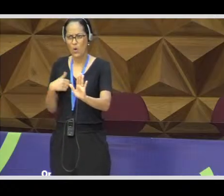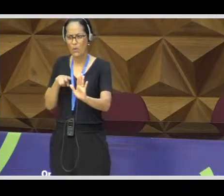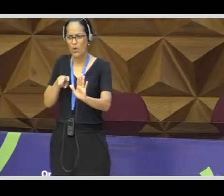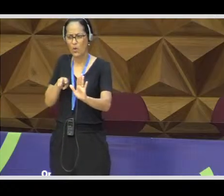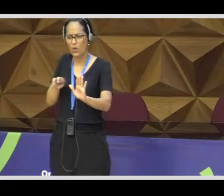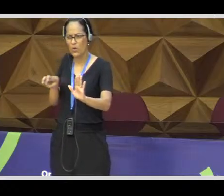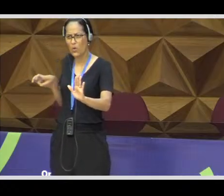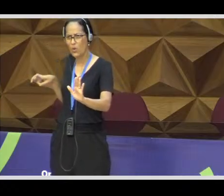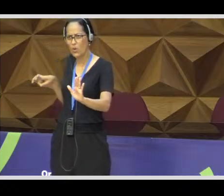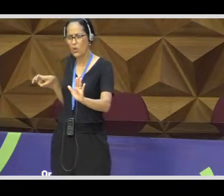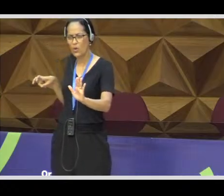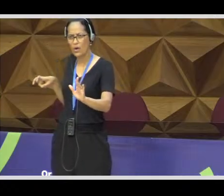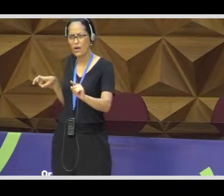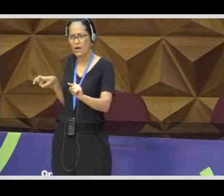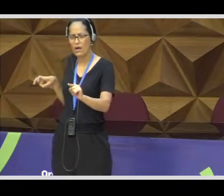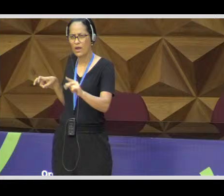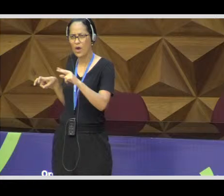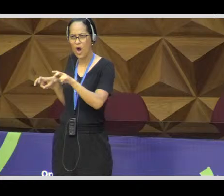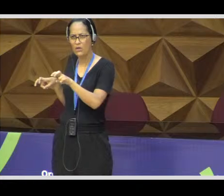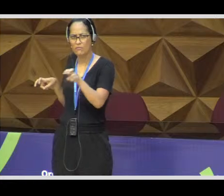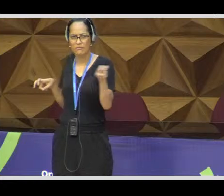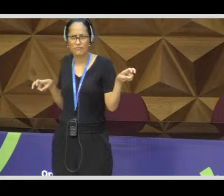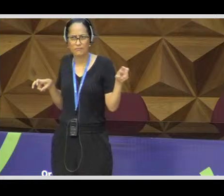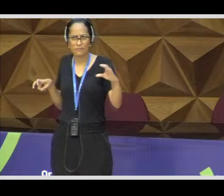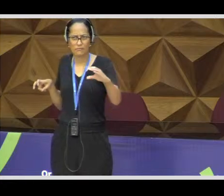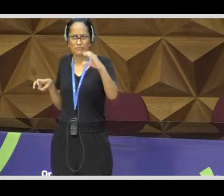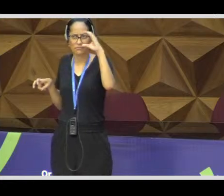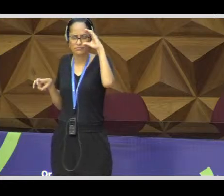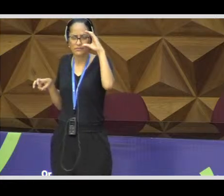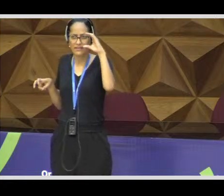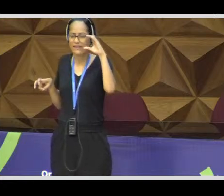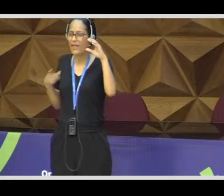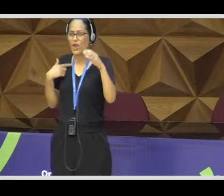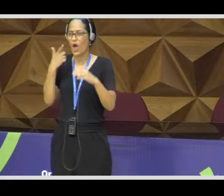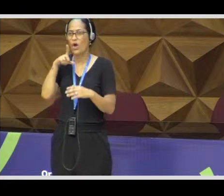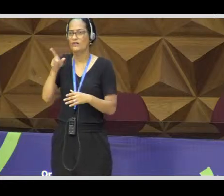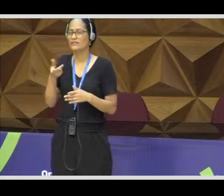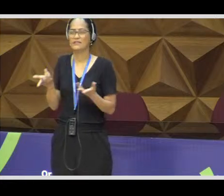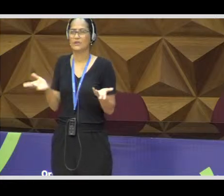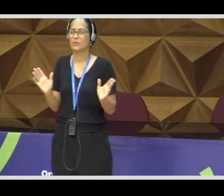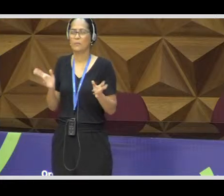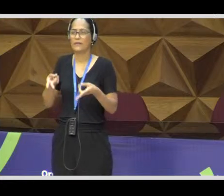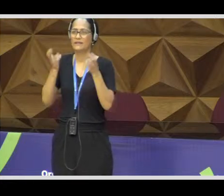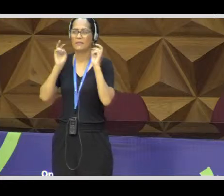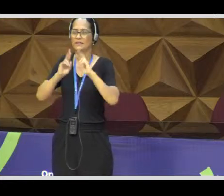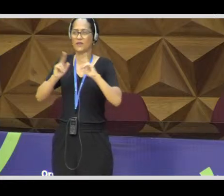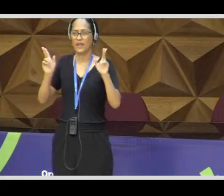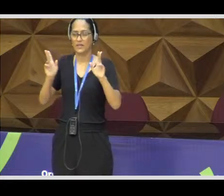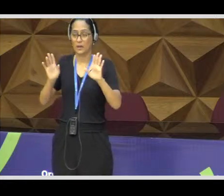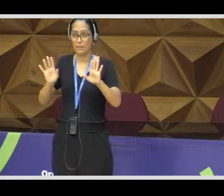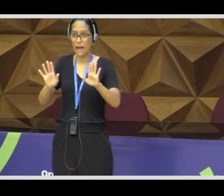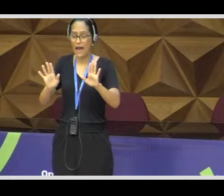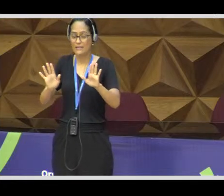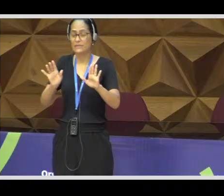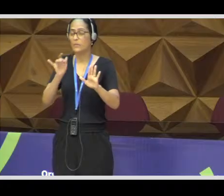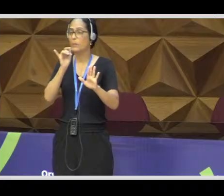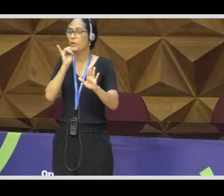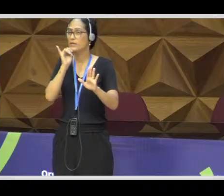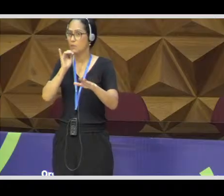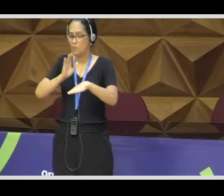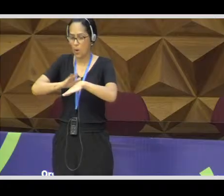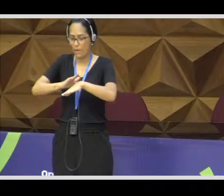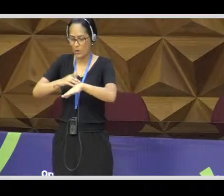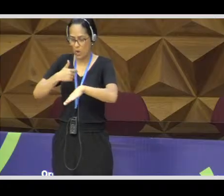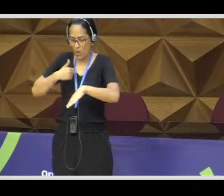nobody does. When you're controlling your own movement, you do. But when your movement is being controlled and you're only